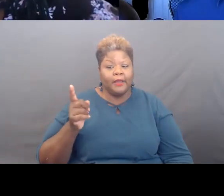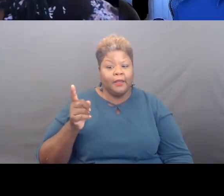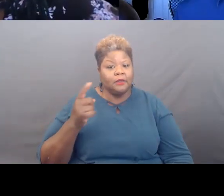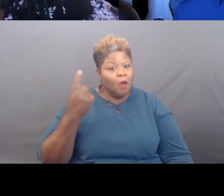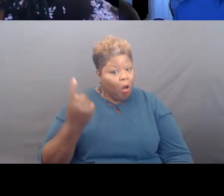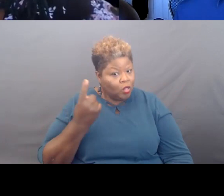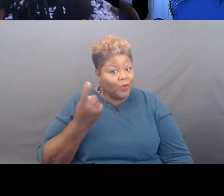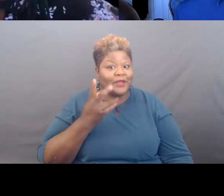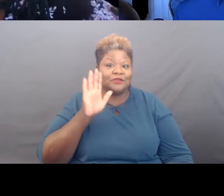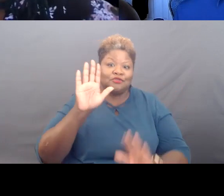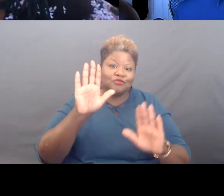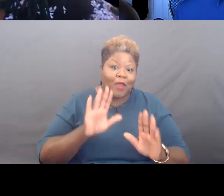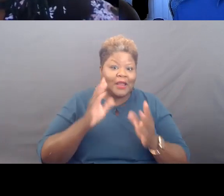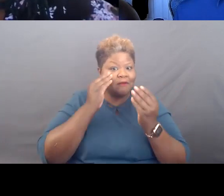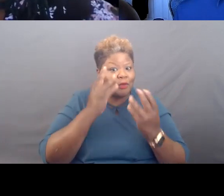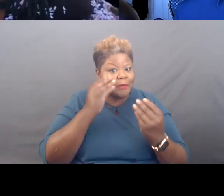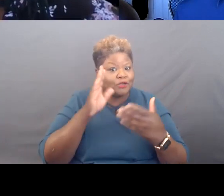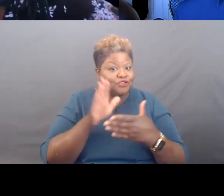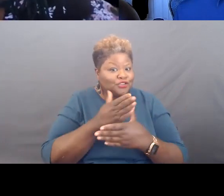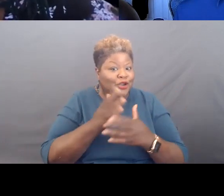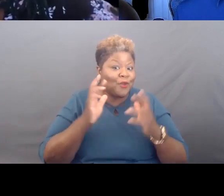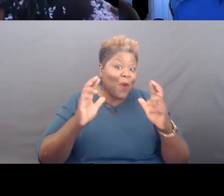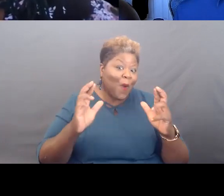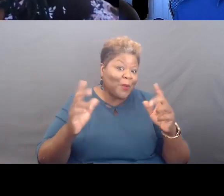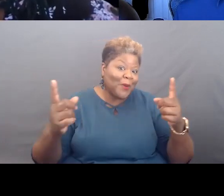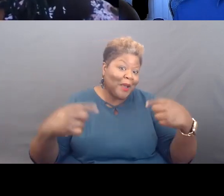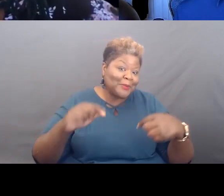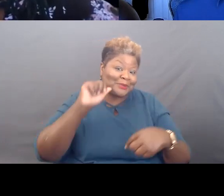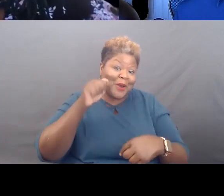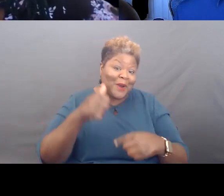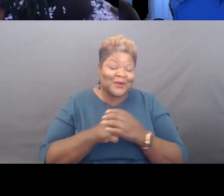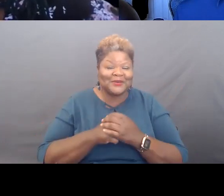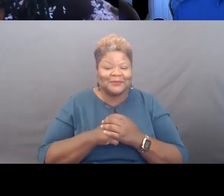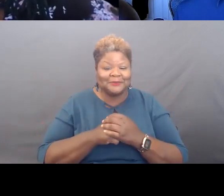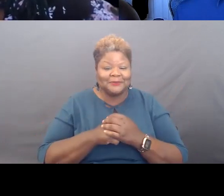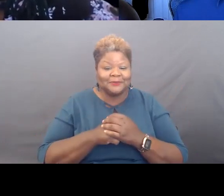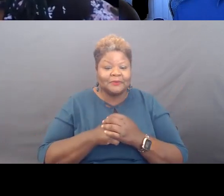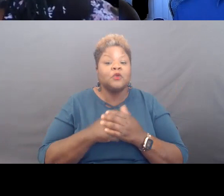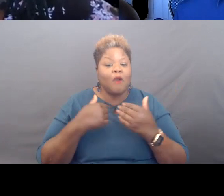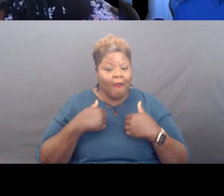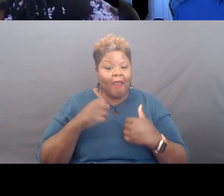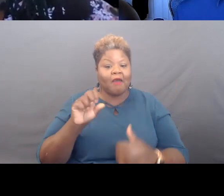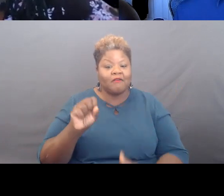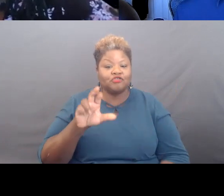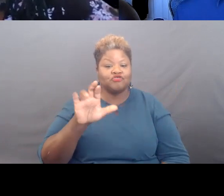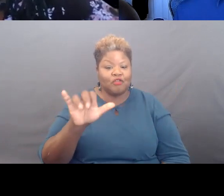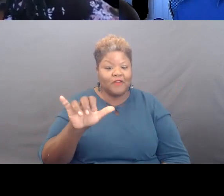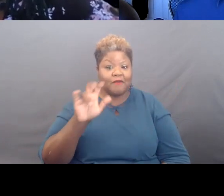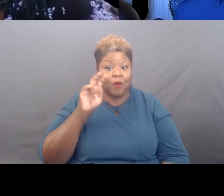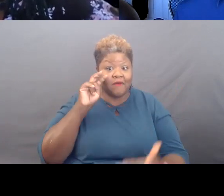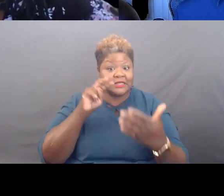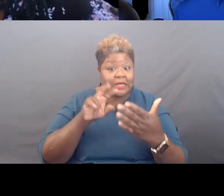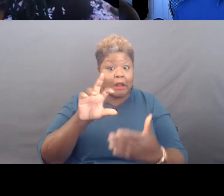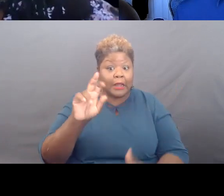always gives some great information. So we can hope you can make it to that. And we do have a survey. If you had not seen the